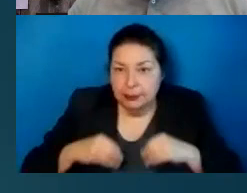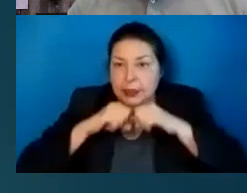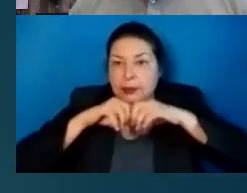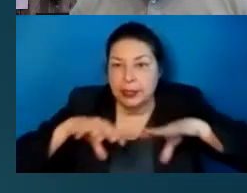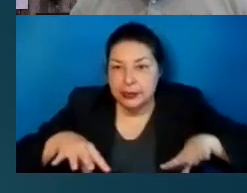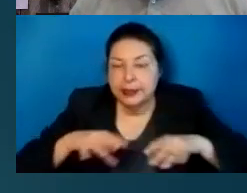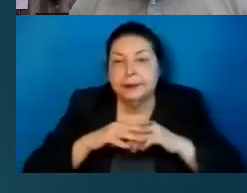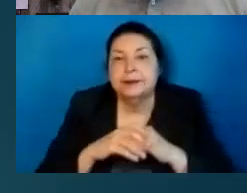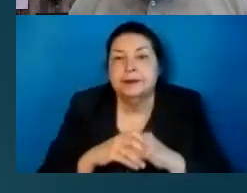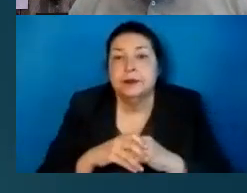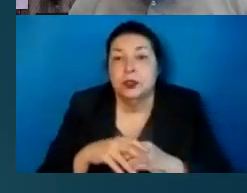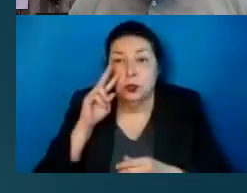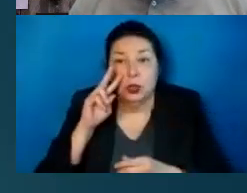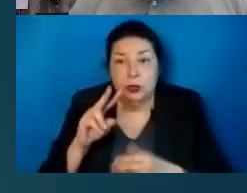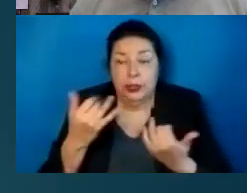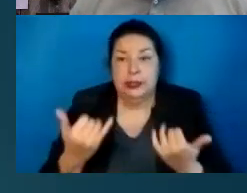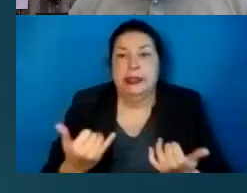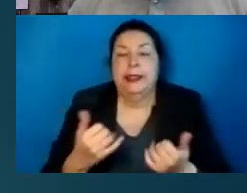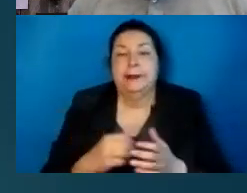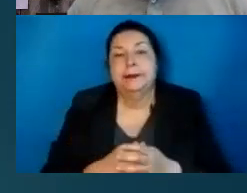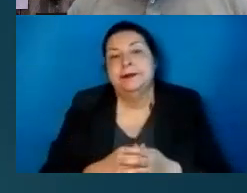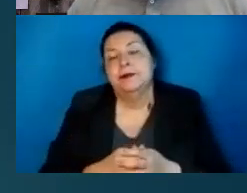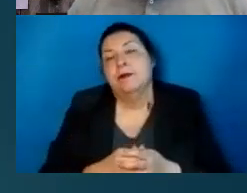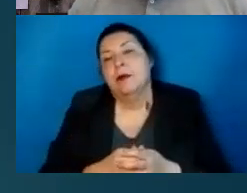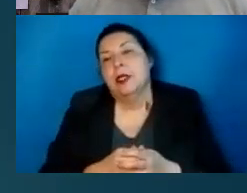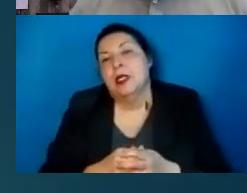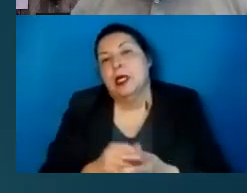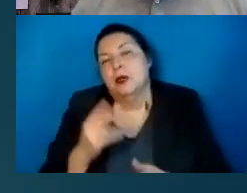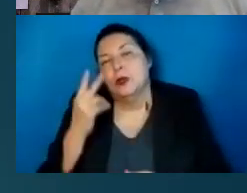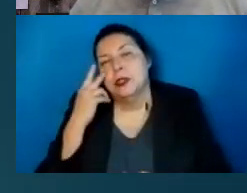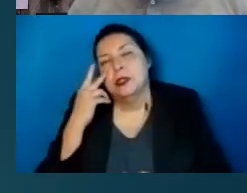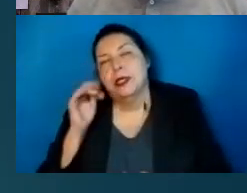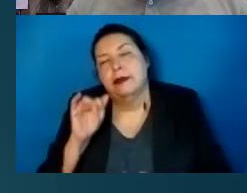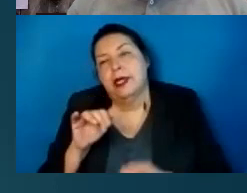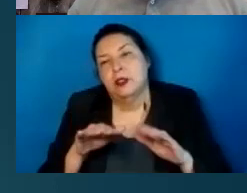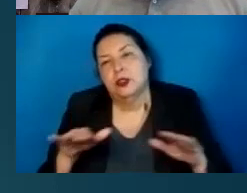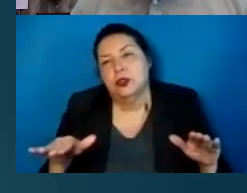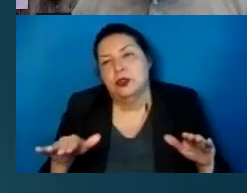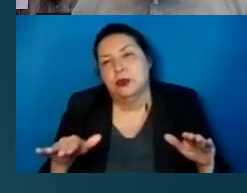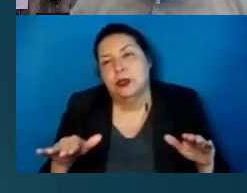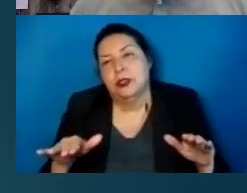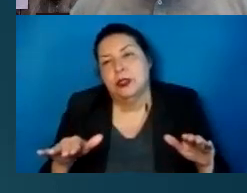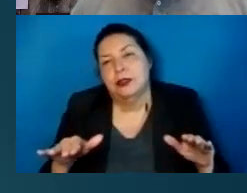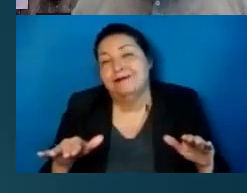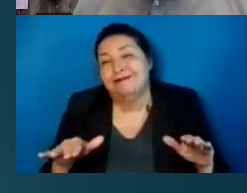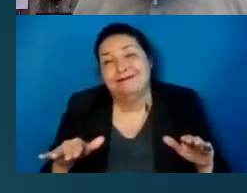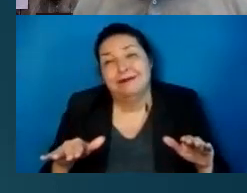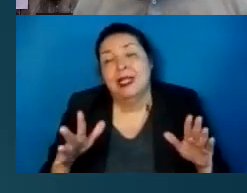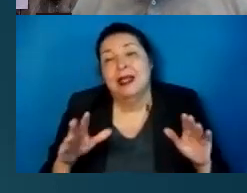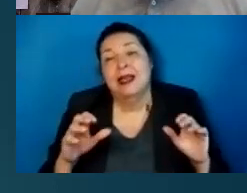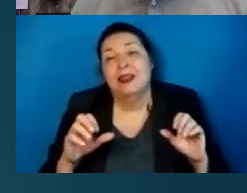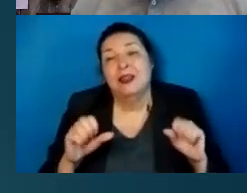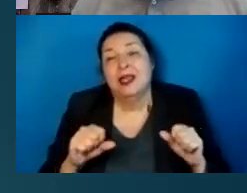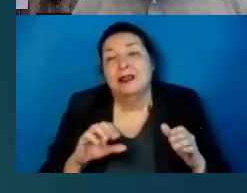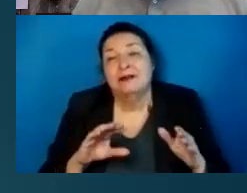We look at it today and we see that children are expendable, they're